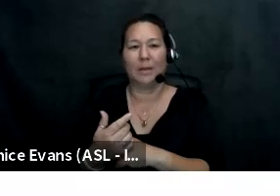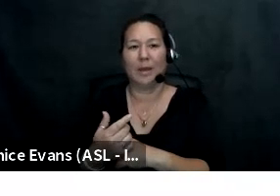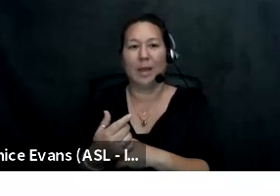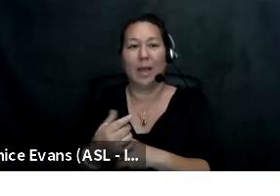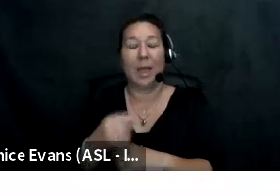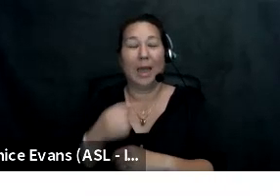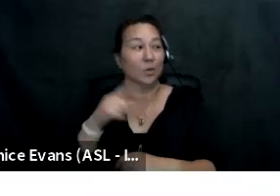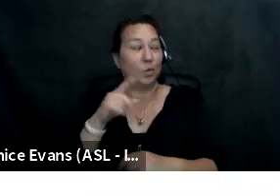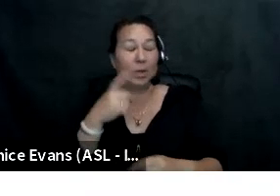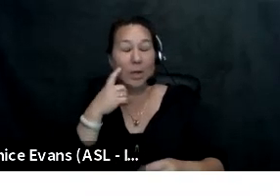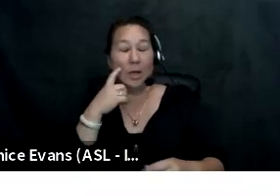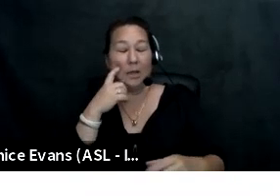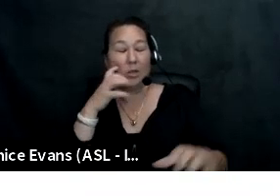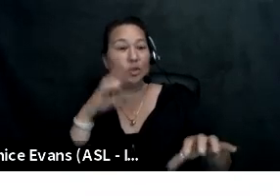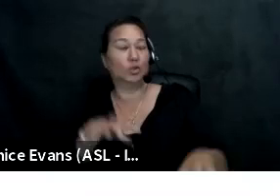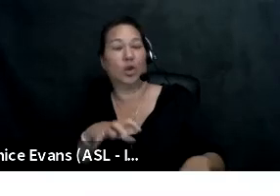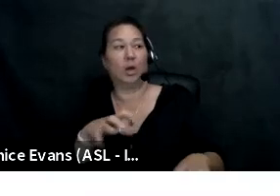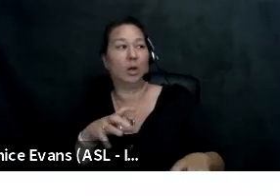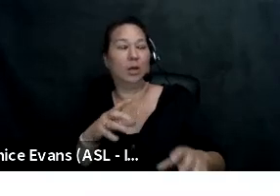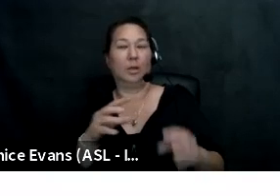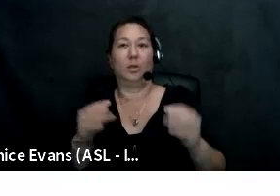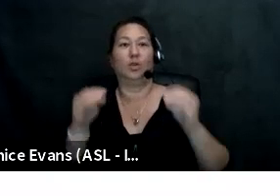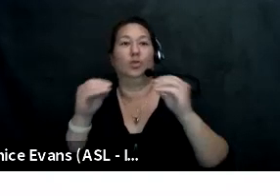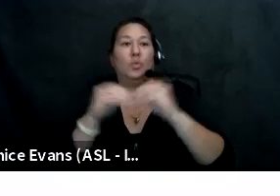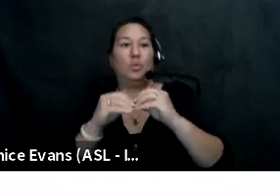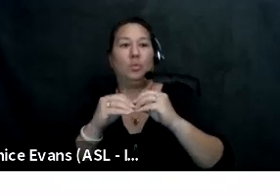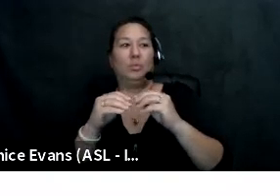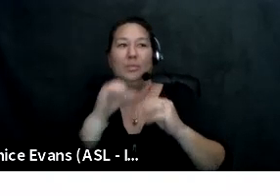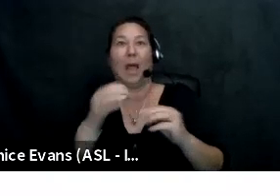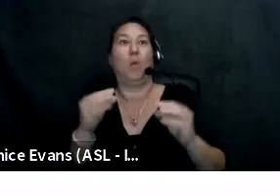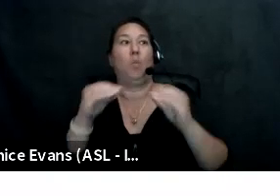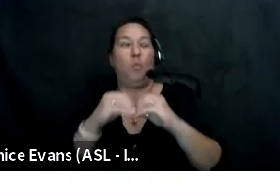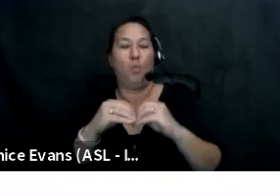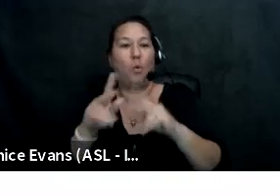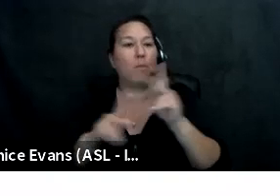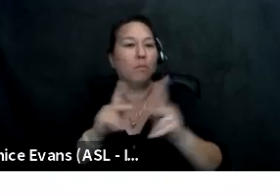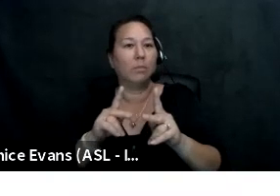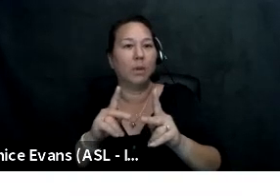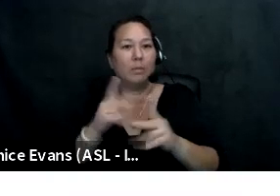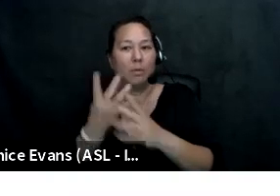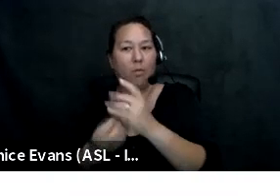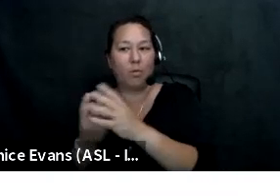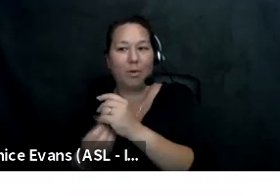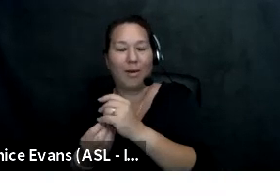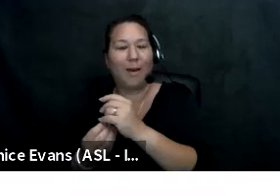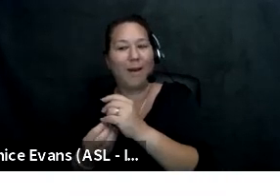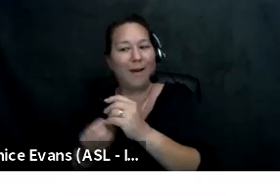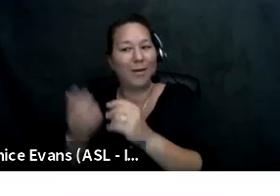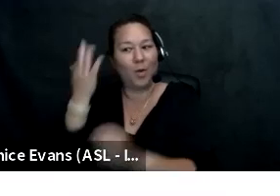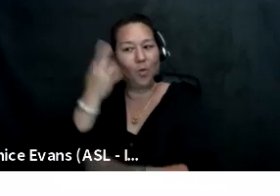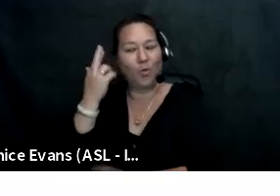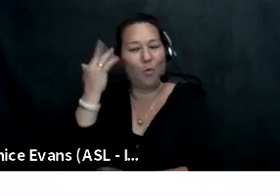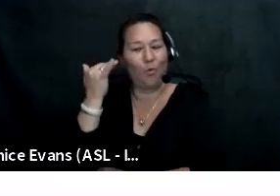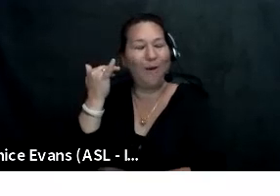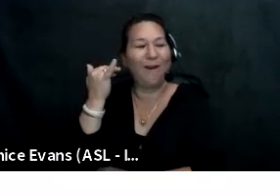is really due completely in part to our collective efforts in the communities, in our governments,